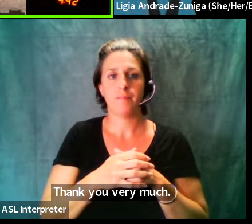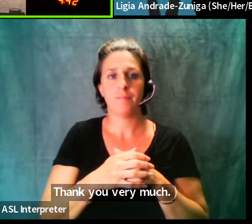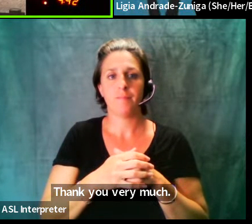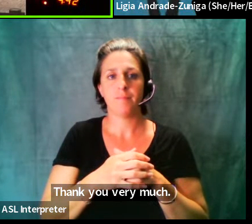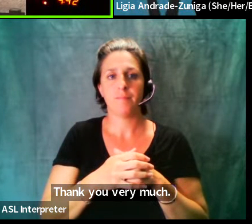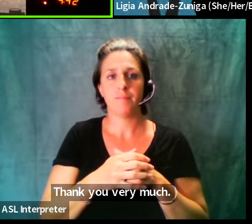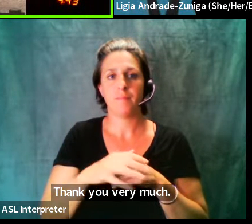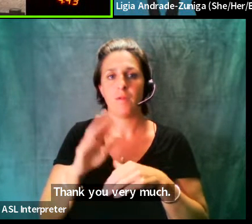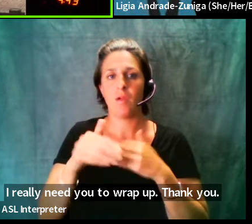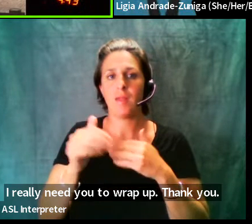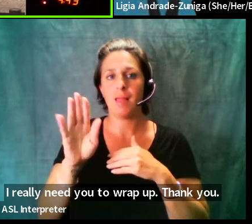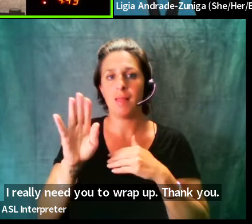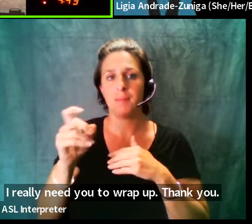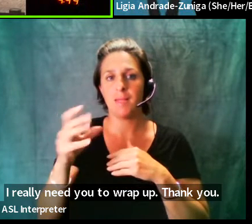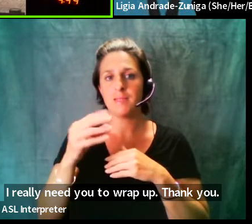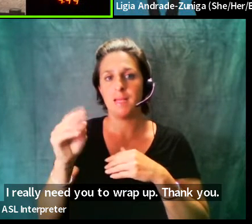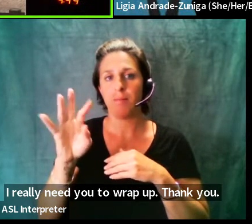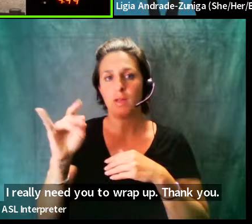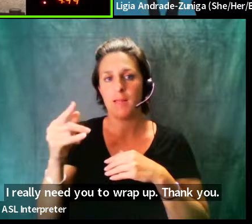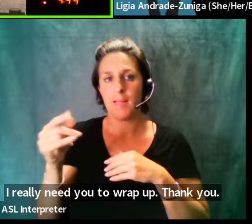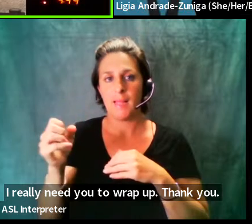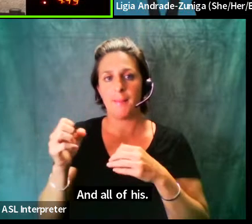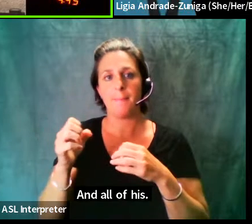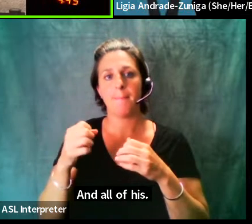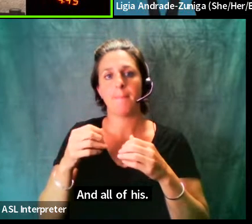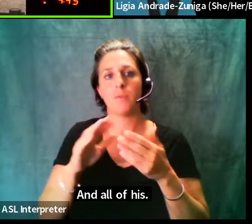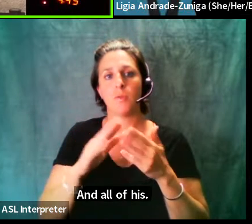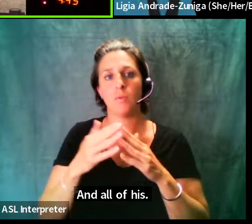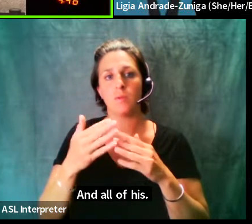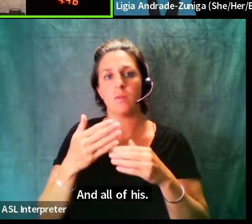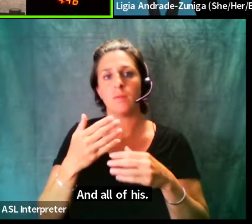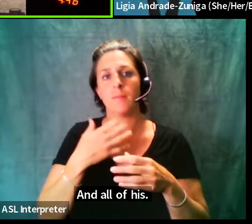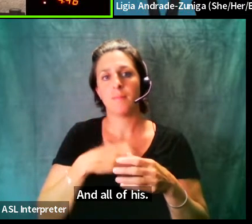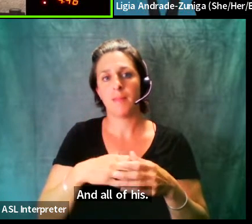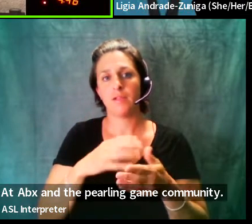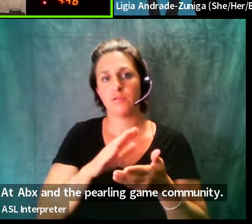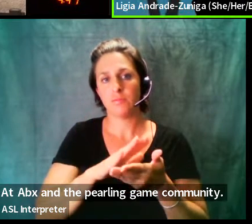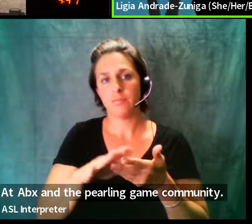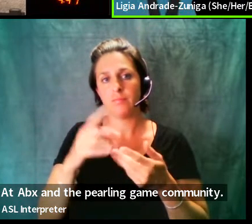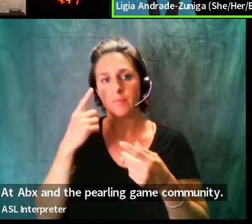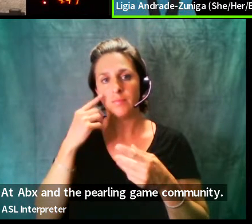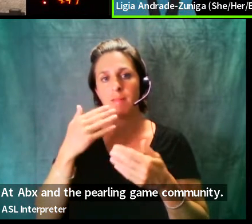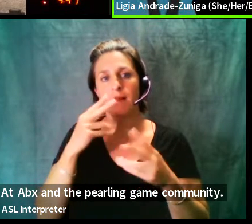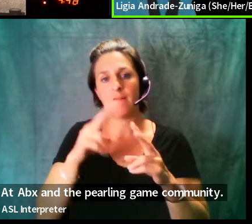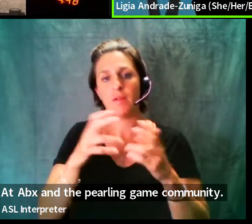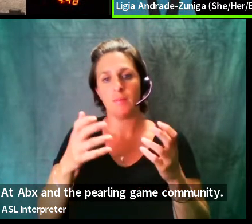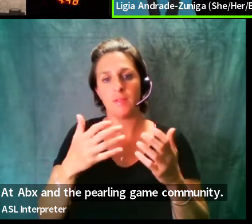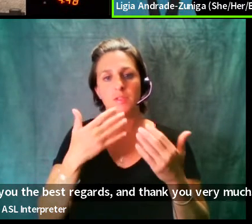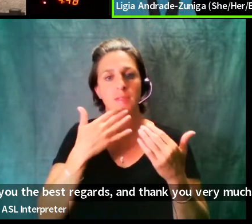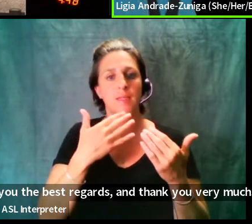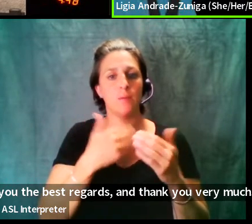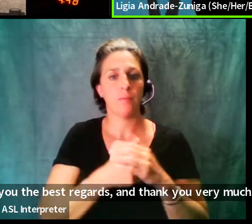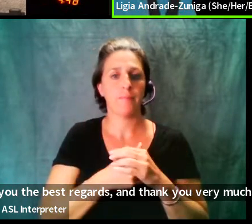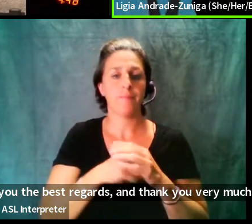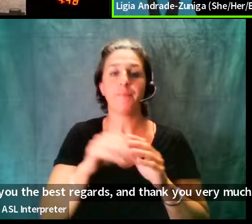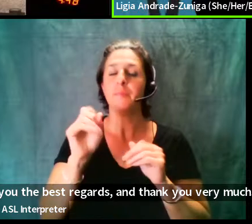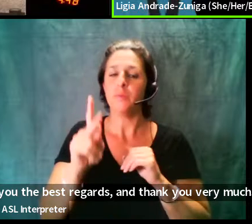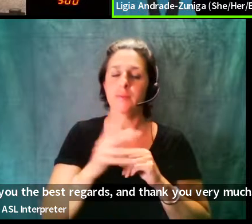at ABX and the Burlingame community wish you the best regards and thank you very much. Thank you.